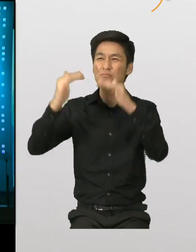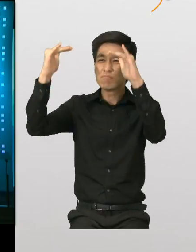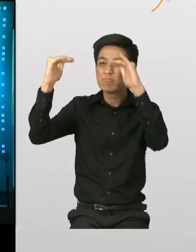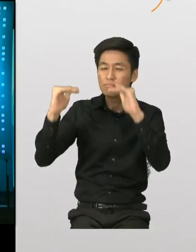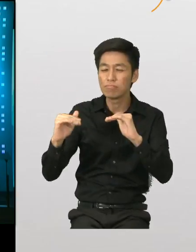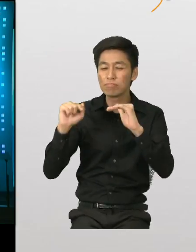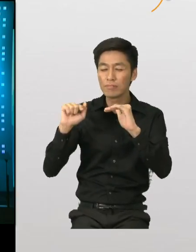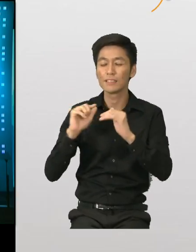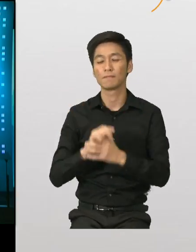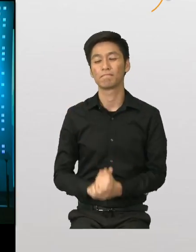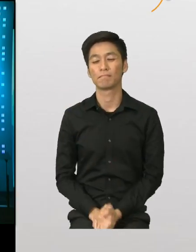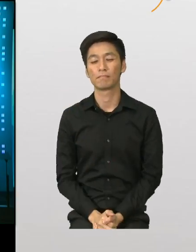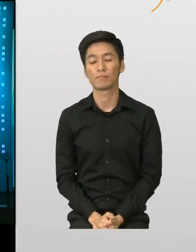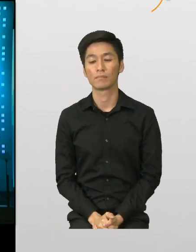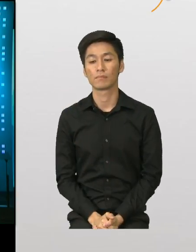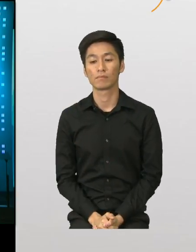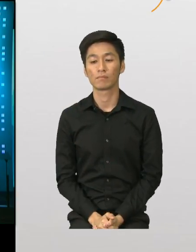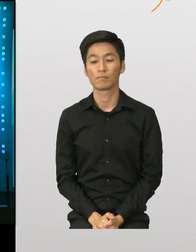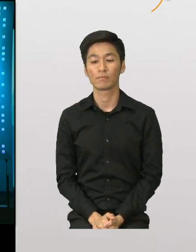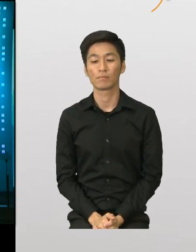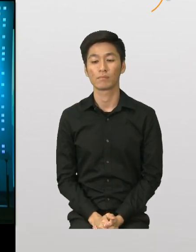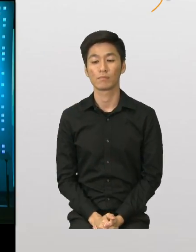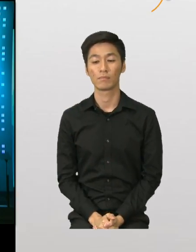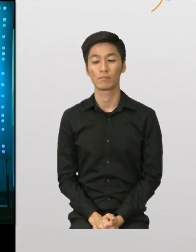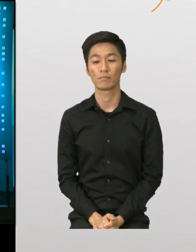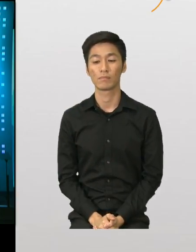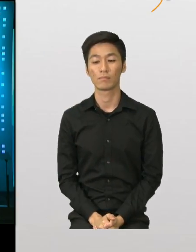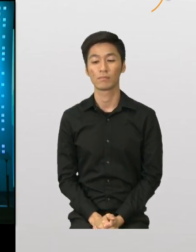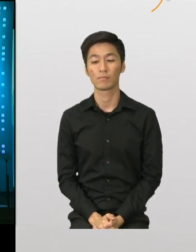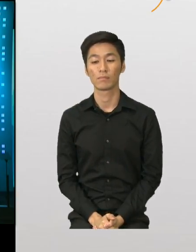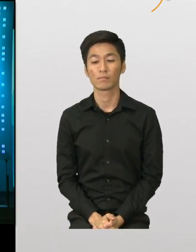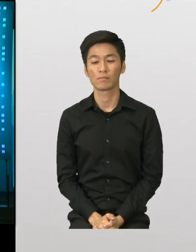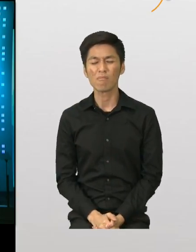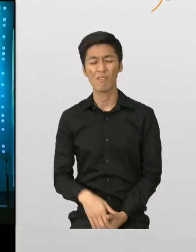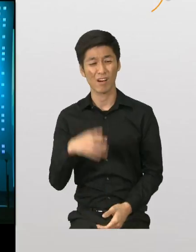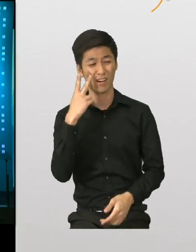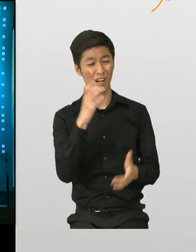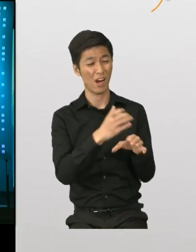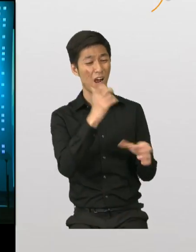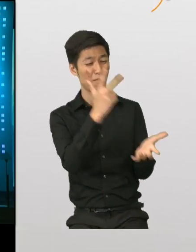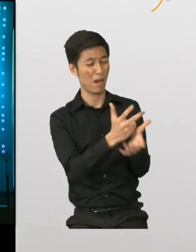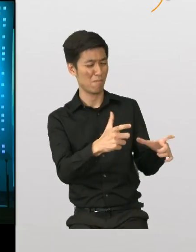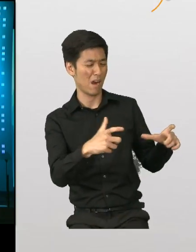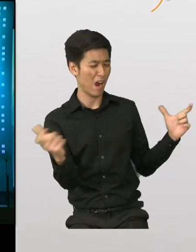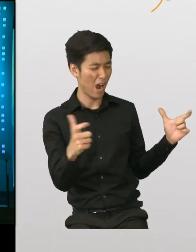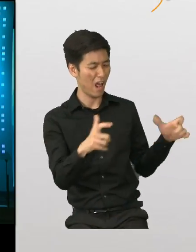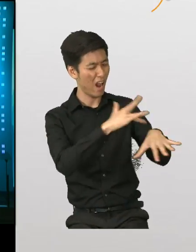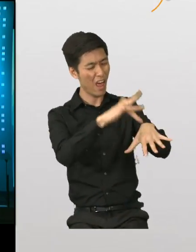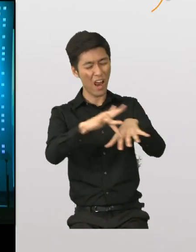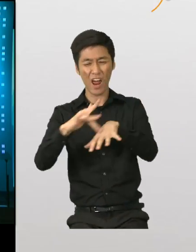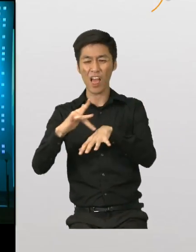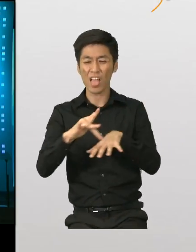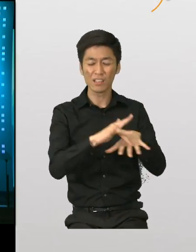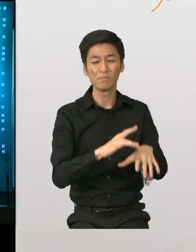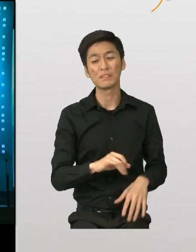flats have layouts where there are large surface car parks, empty spaces, odd leftover spaces. So if you take it